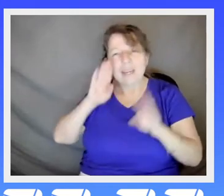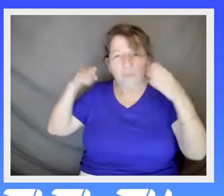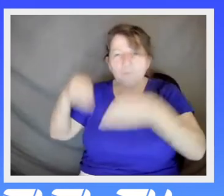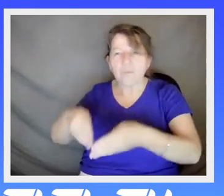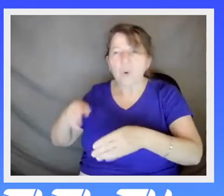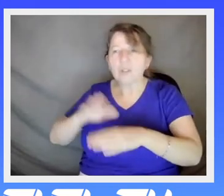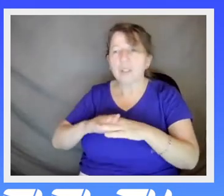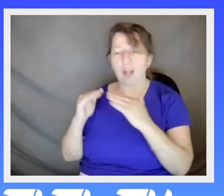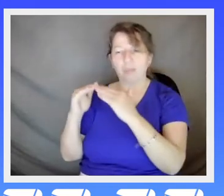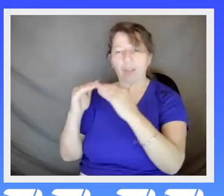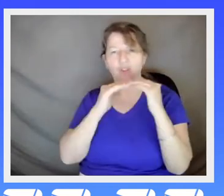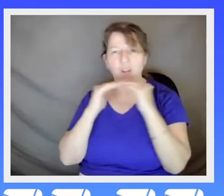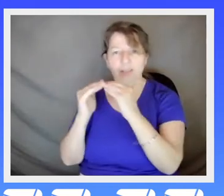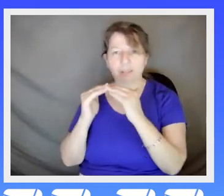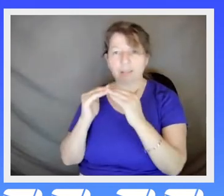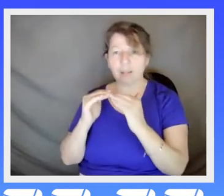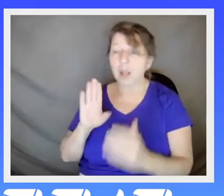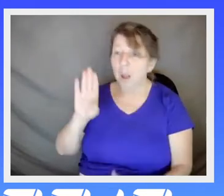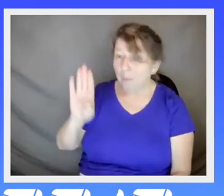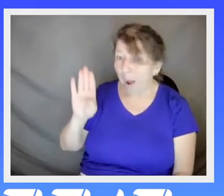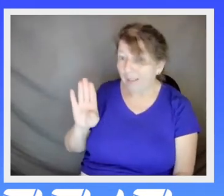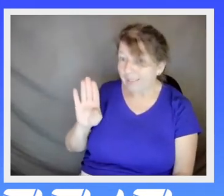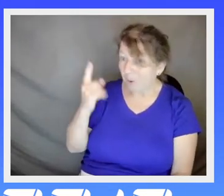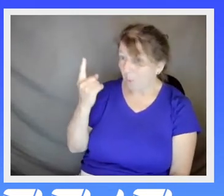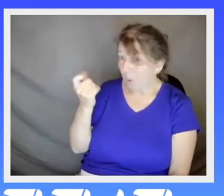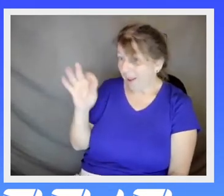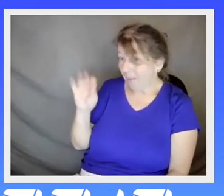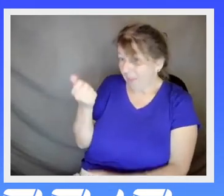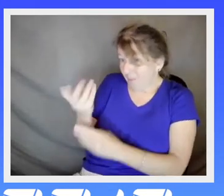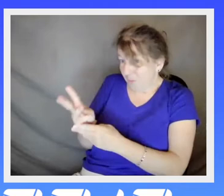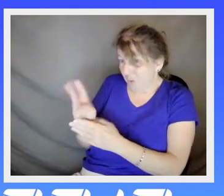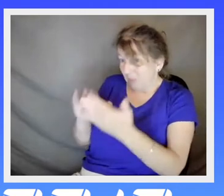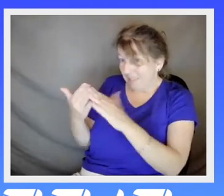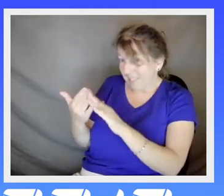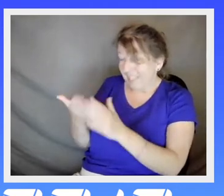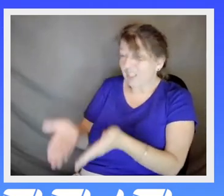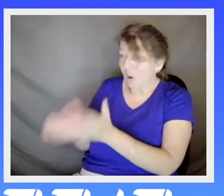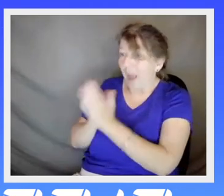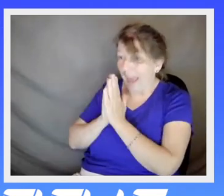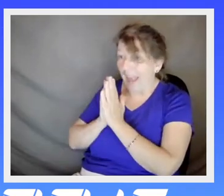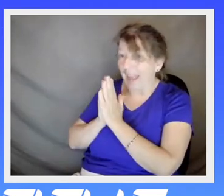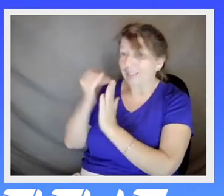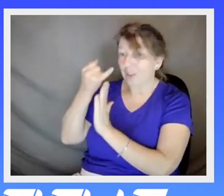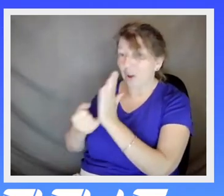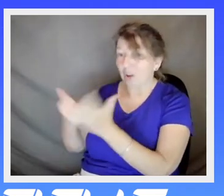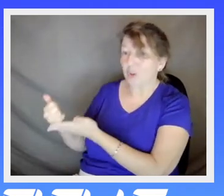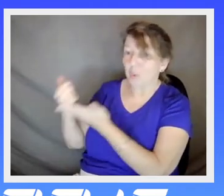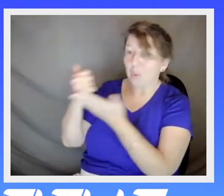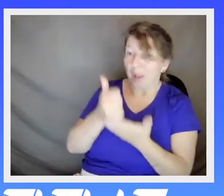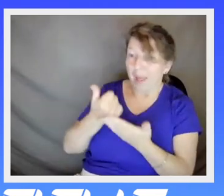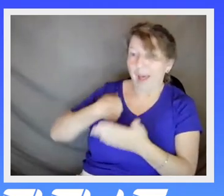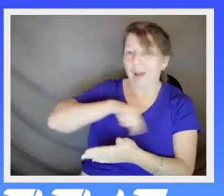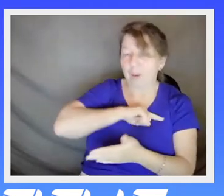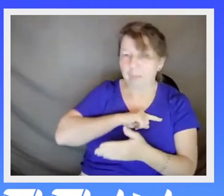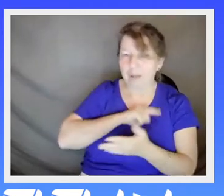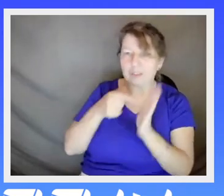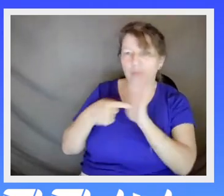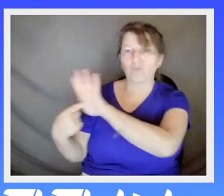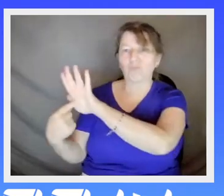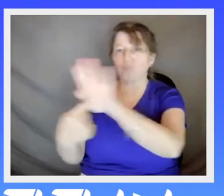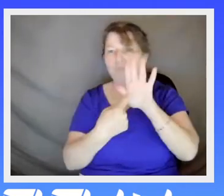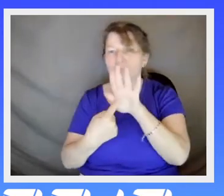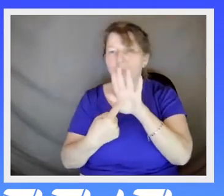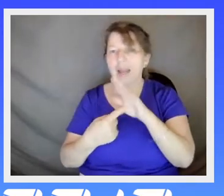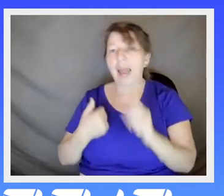few cities that is asking arts and culture organizations to give to us through pilot. And I would push to ensure that we are reforming that